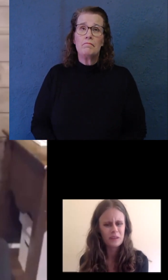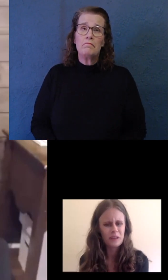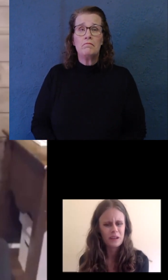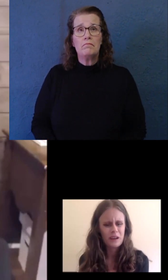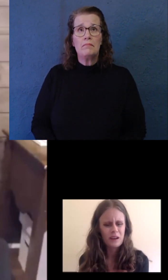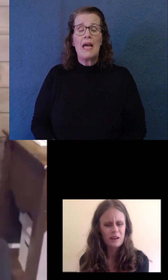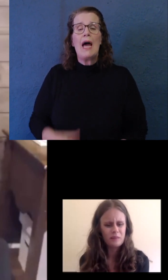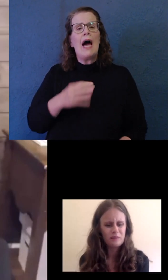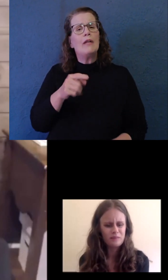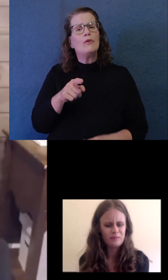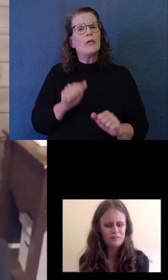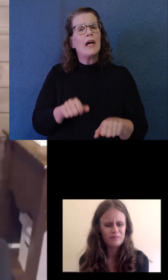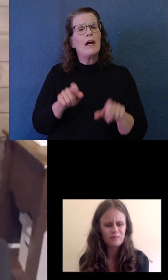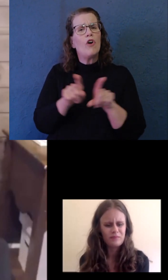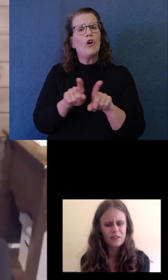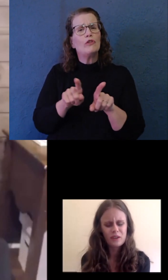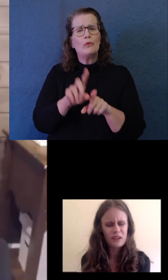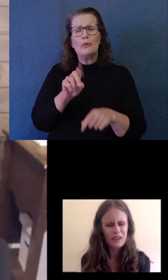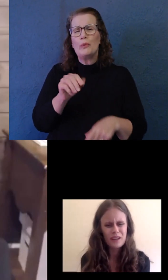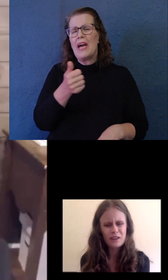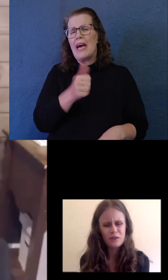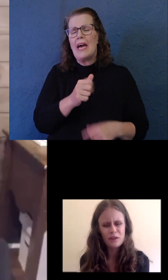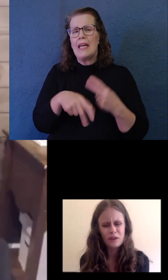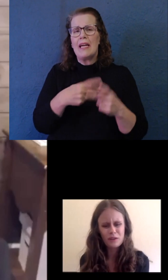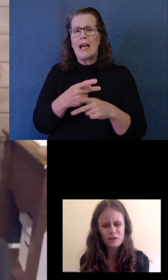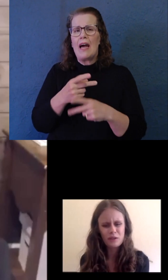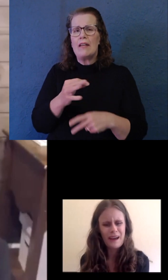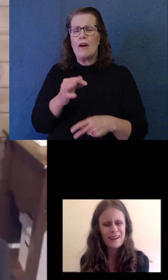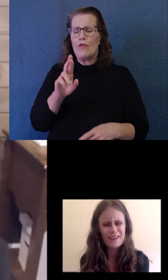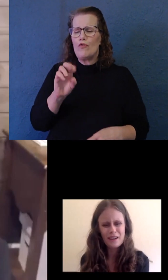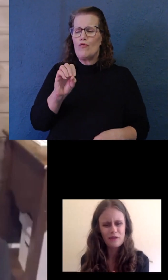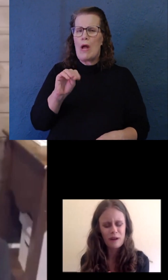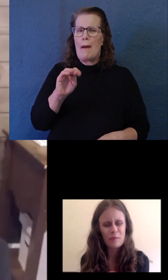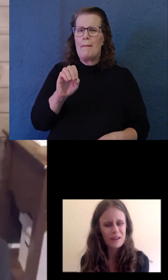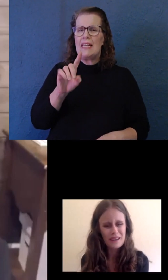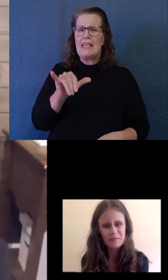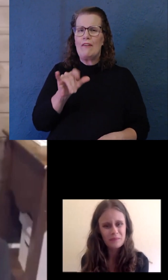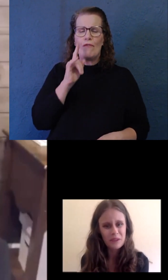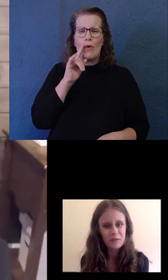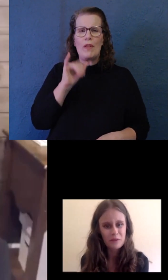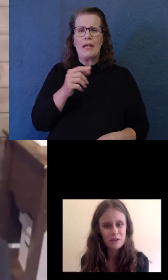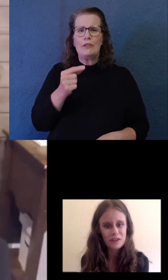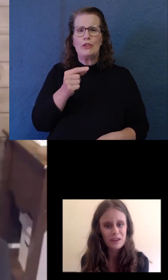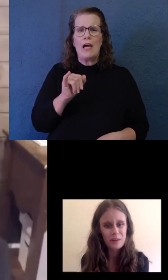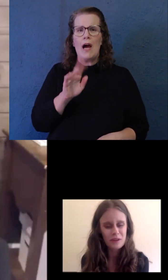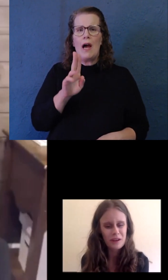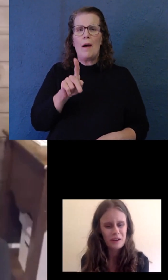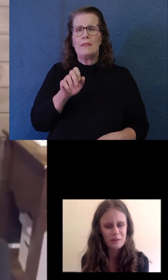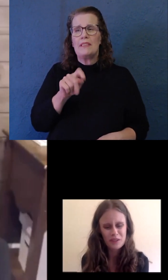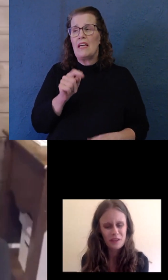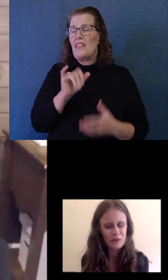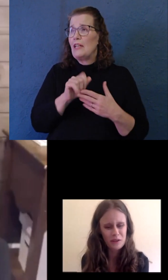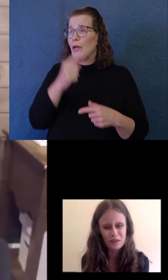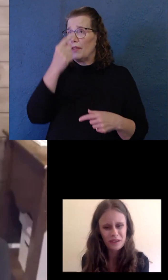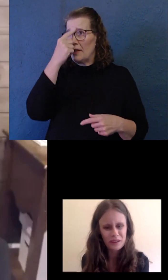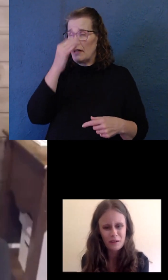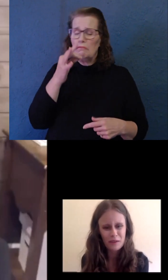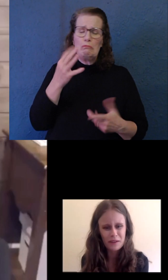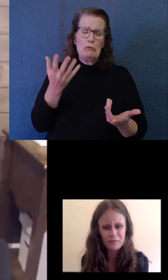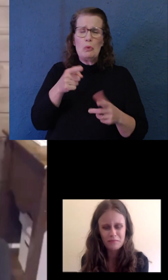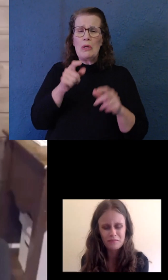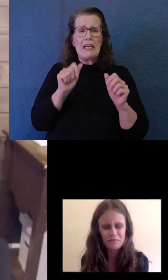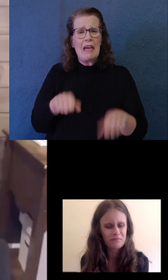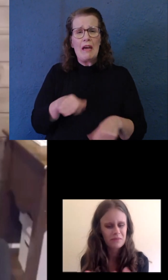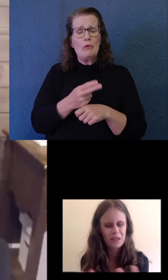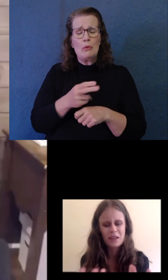little. Um, and you can also do any kind of remedy for the GI upset that you can think of.